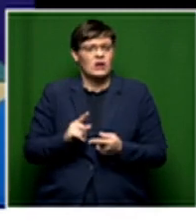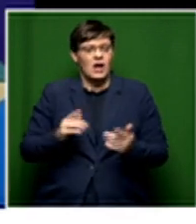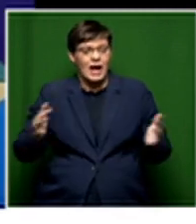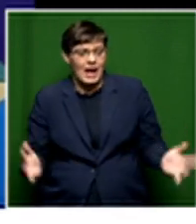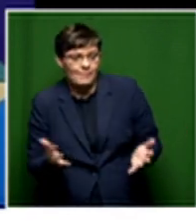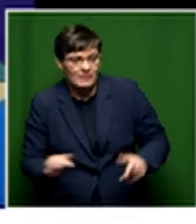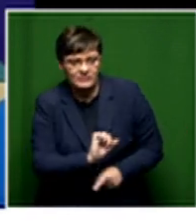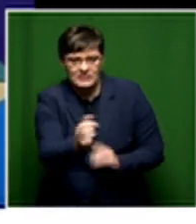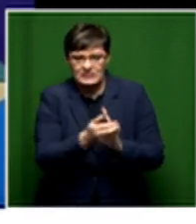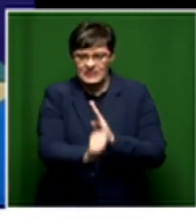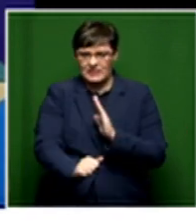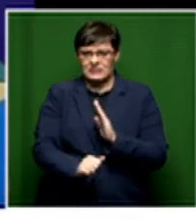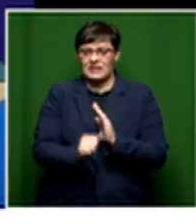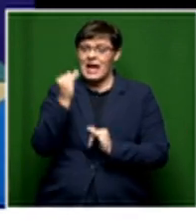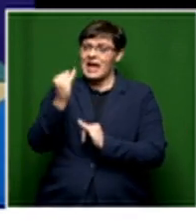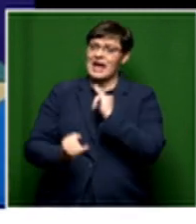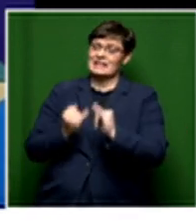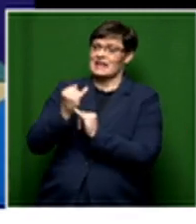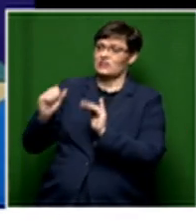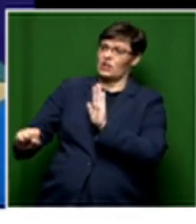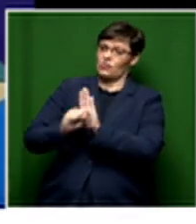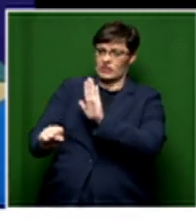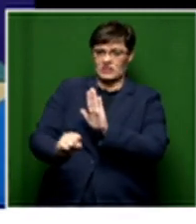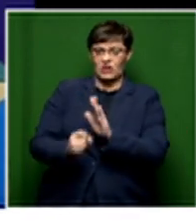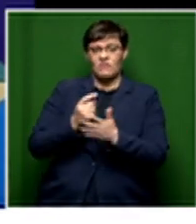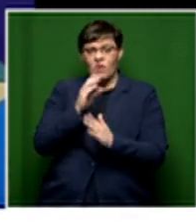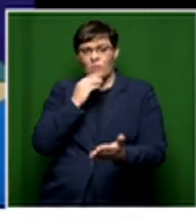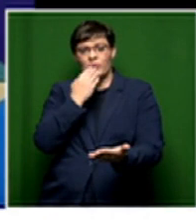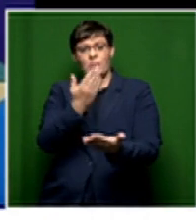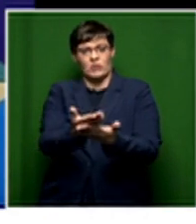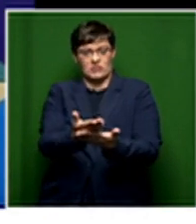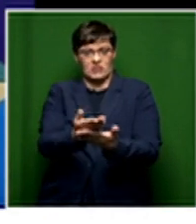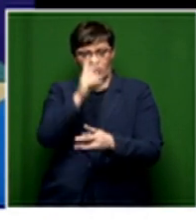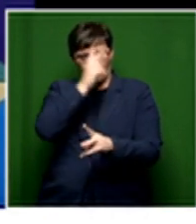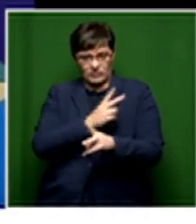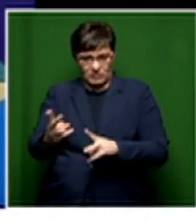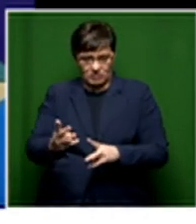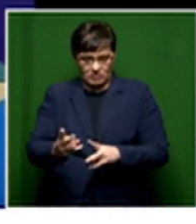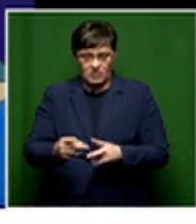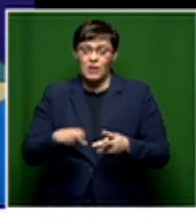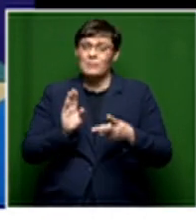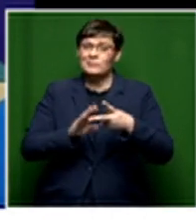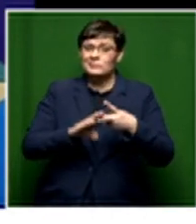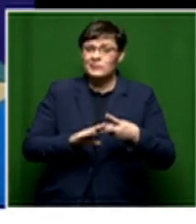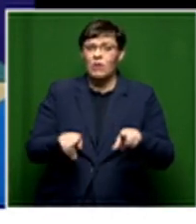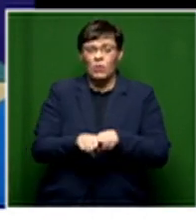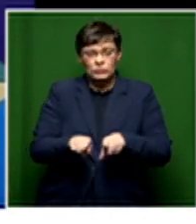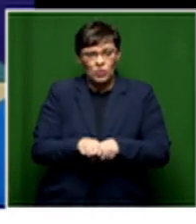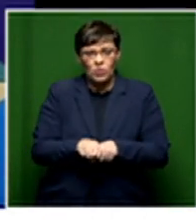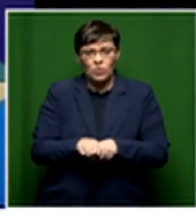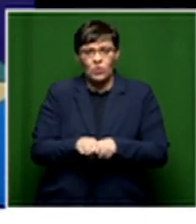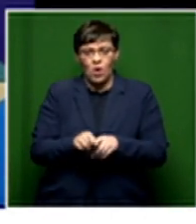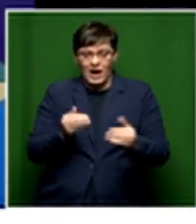the skills, we've got the only international accreditation for proposal professionals, but also to drive